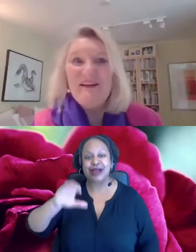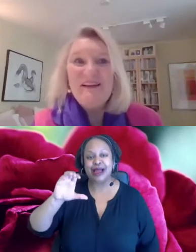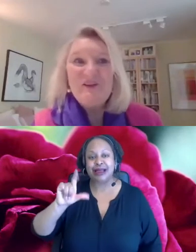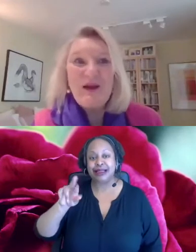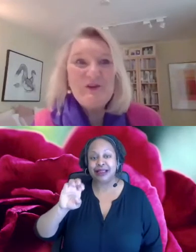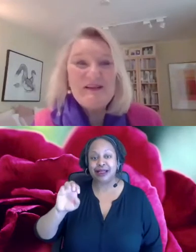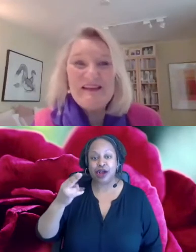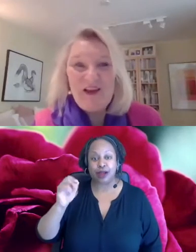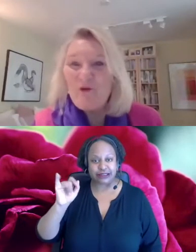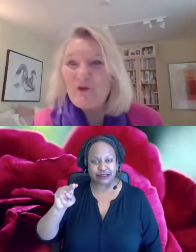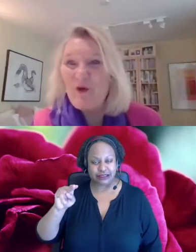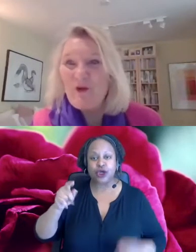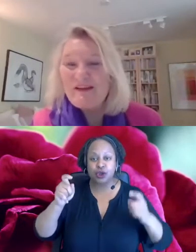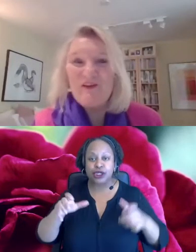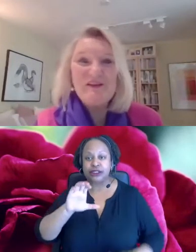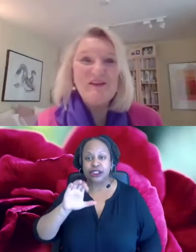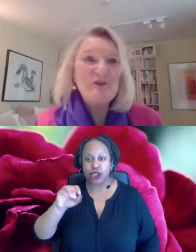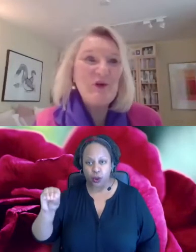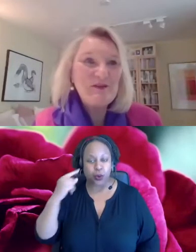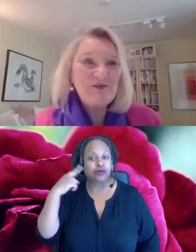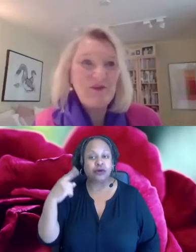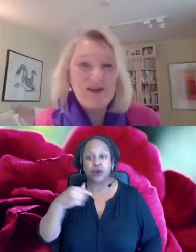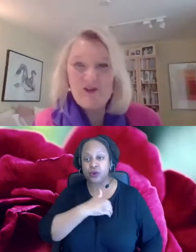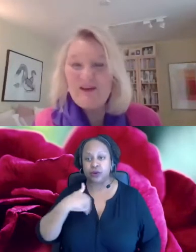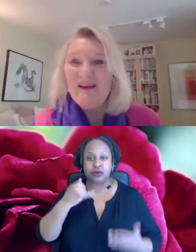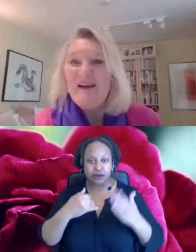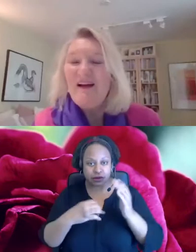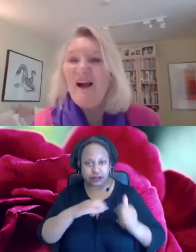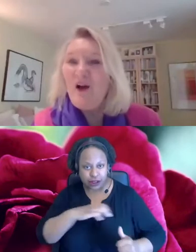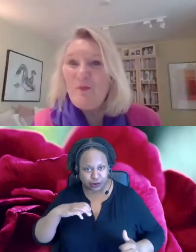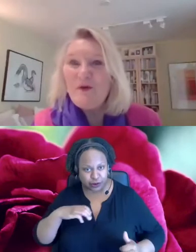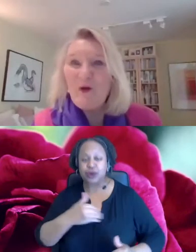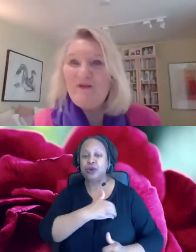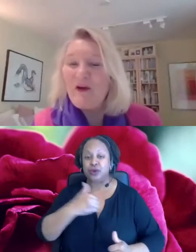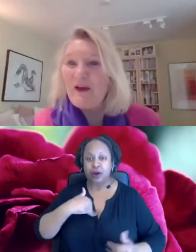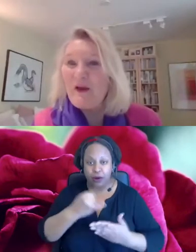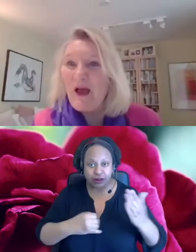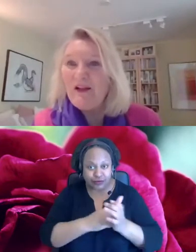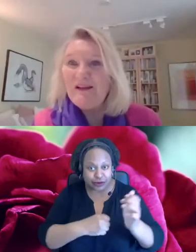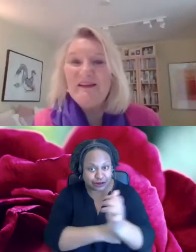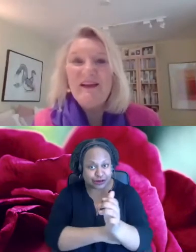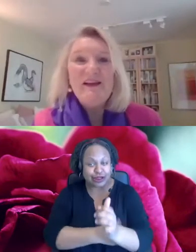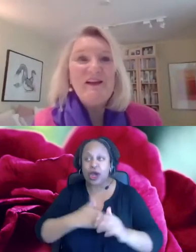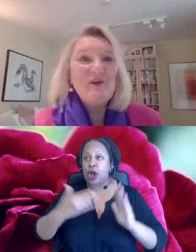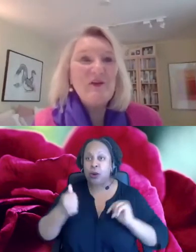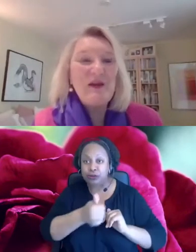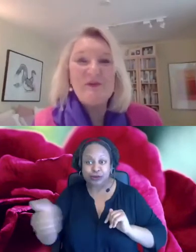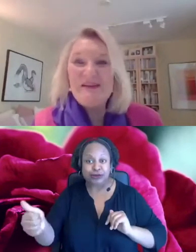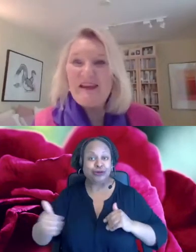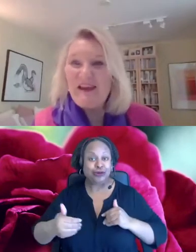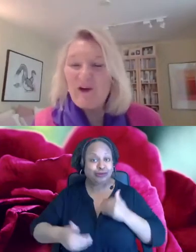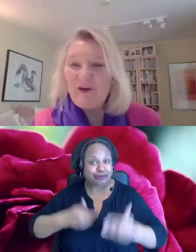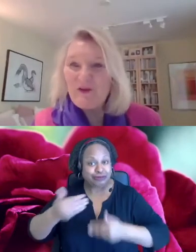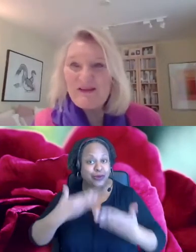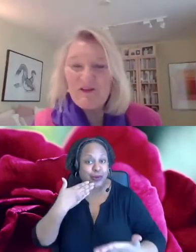the Director and CEO of Toronto Arts Council and Toronto Arts Foundation. I hope you are faring well and you're able to